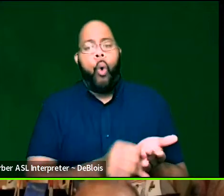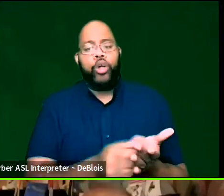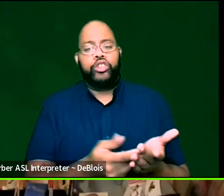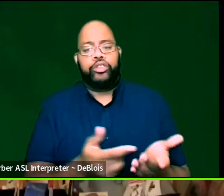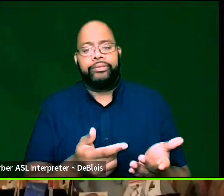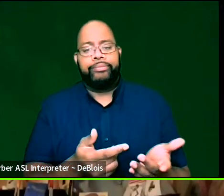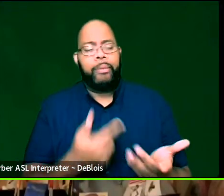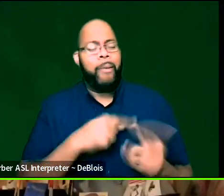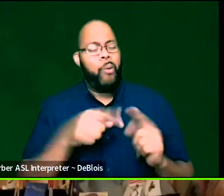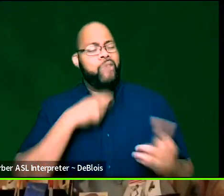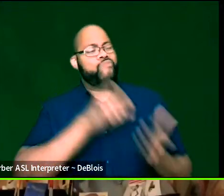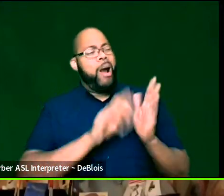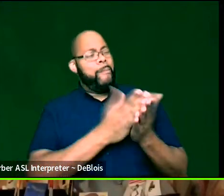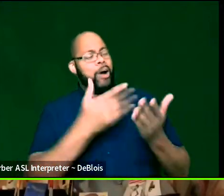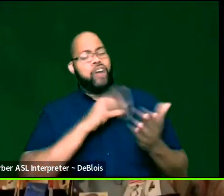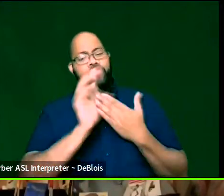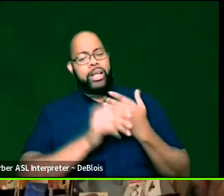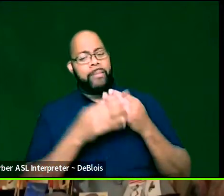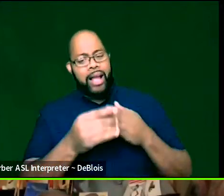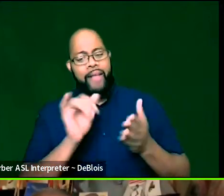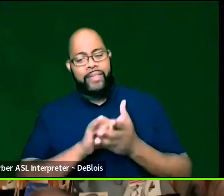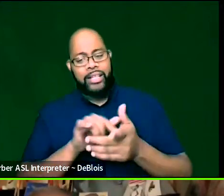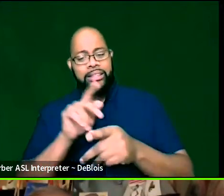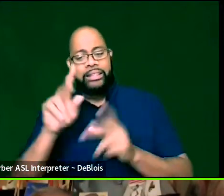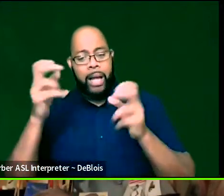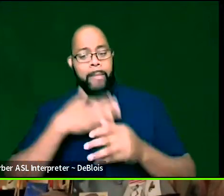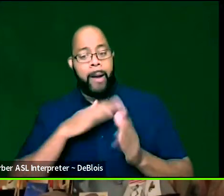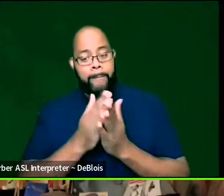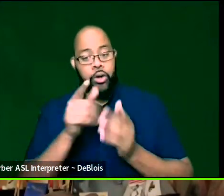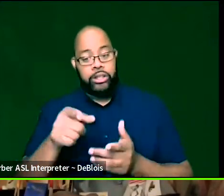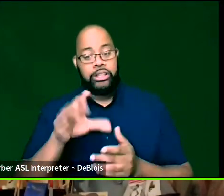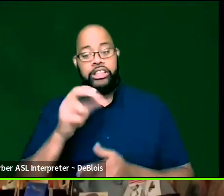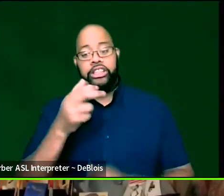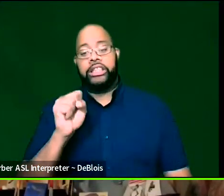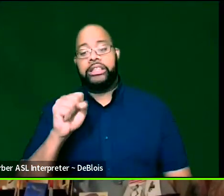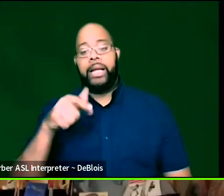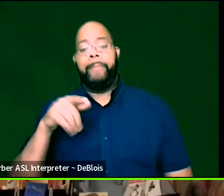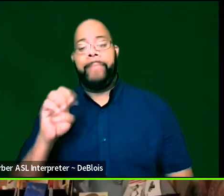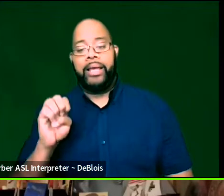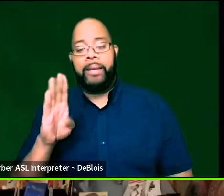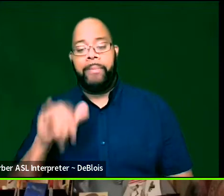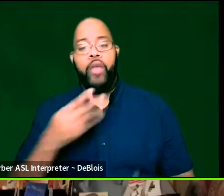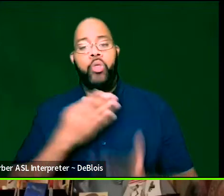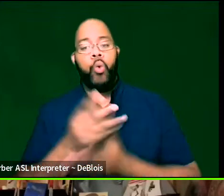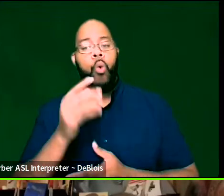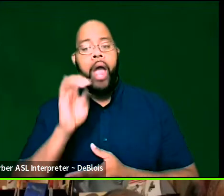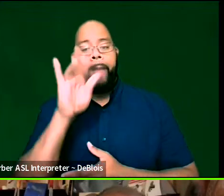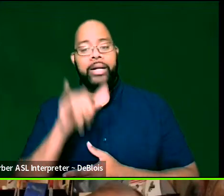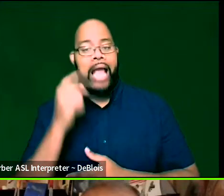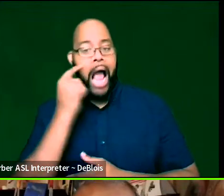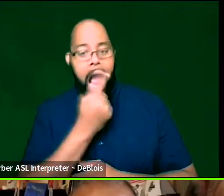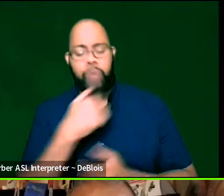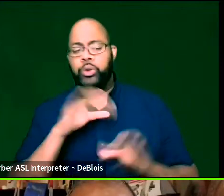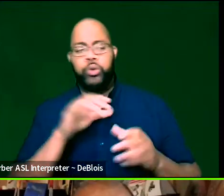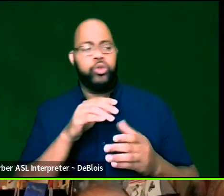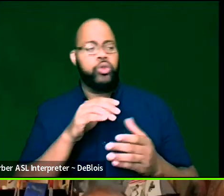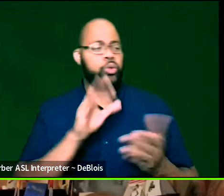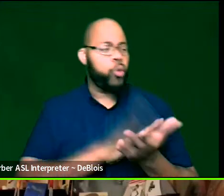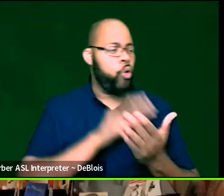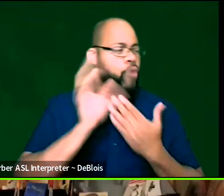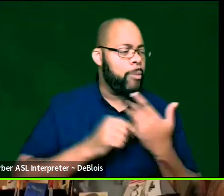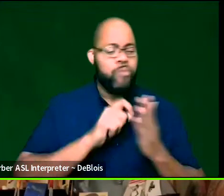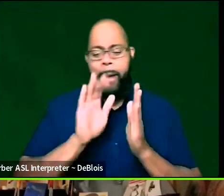we write books and curriculum guides, and this is the title of my book, The Chesapeake Bay Through Ebony Eyes. We write books, we do school curriculum,